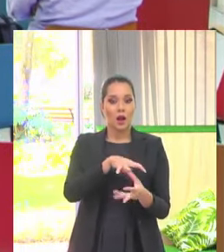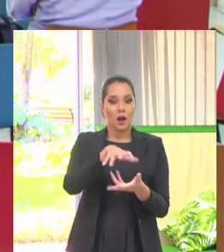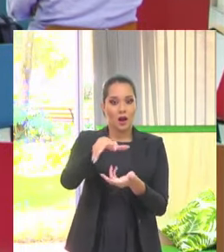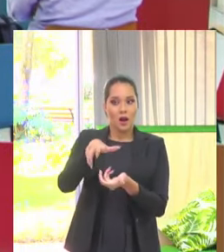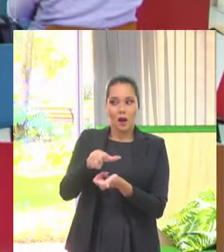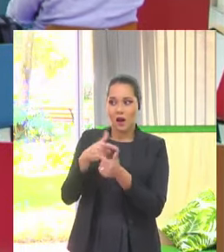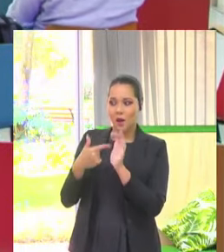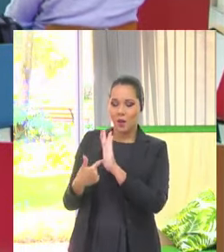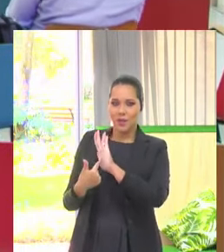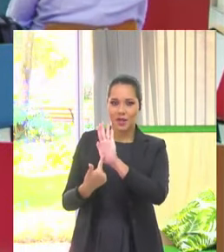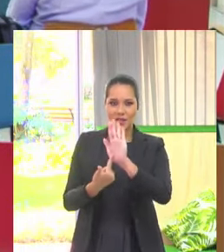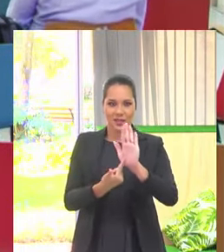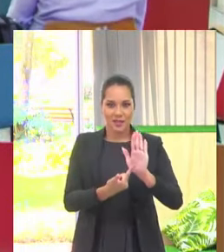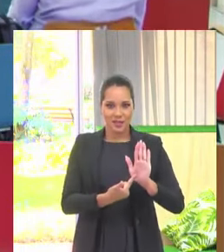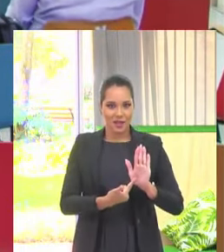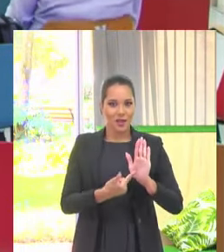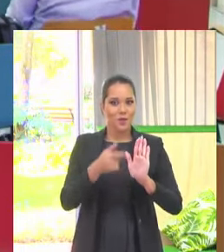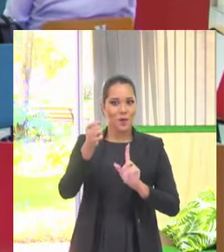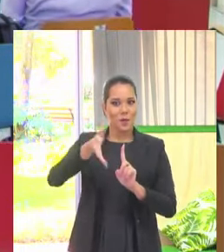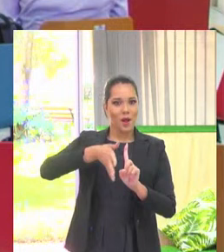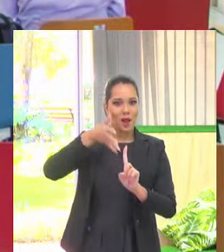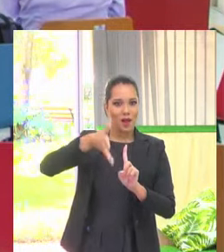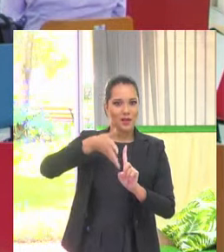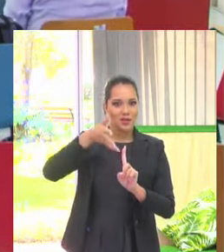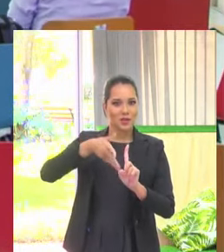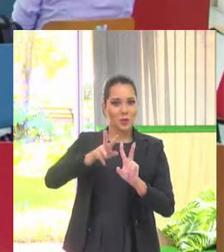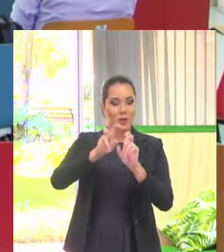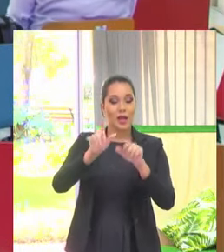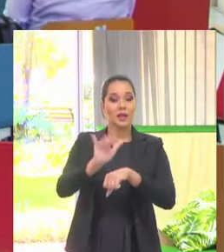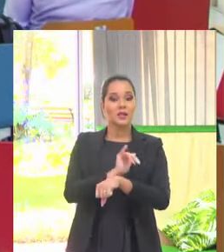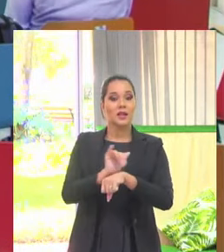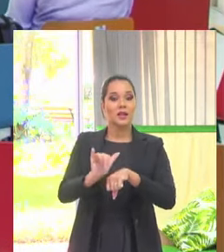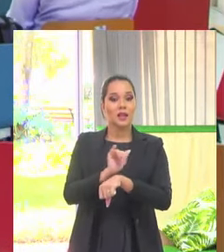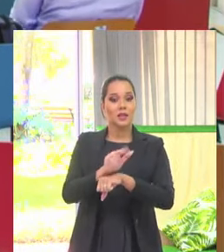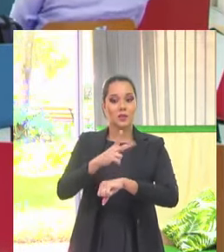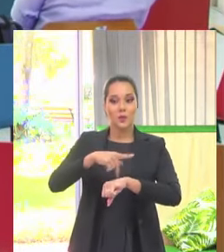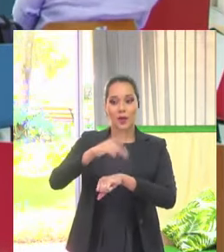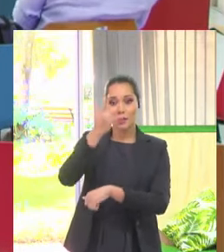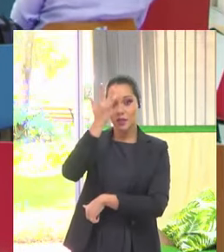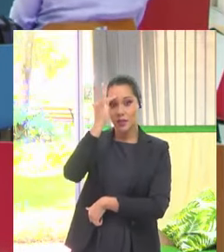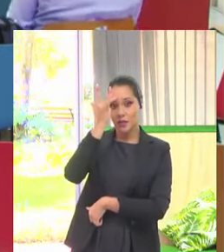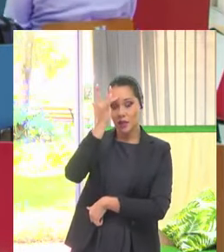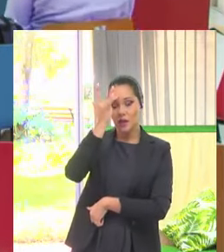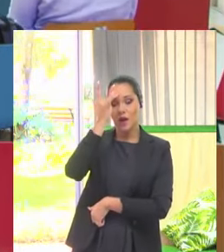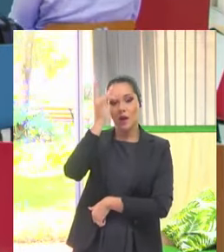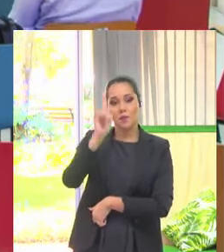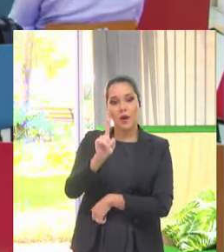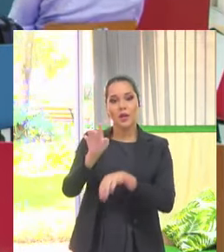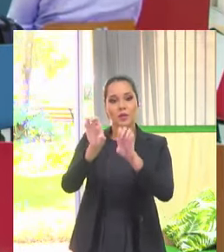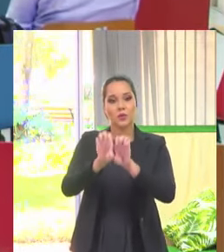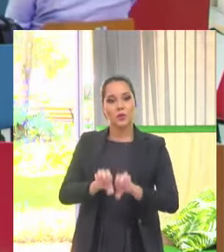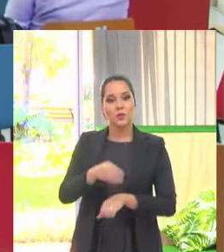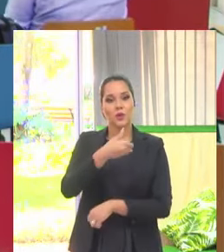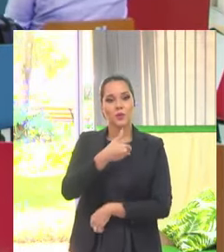the India's strategy for digital public infrastructure and how it can relate to